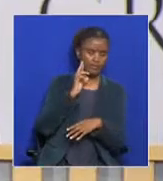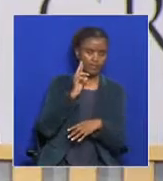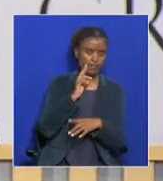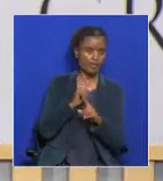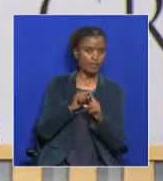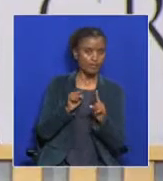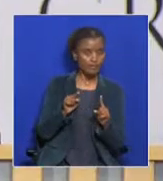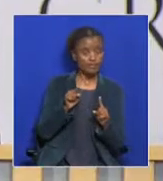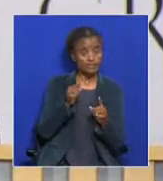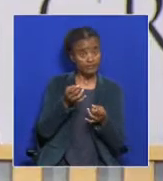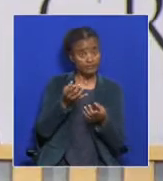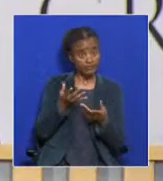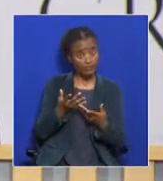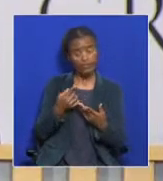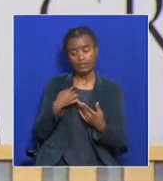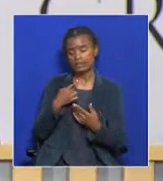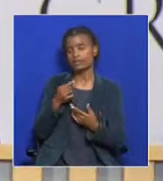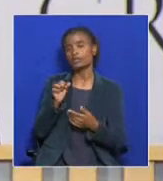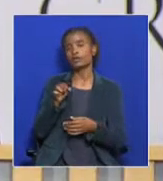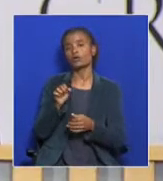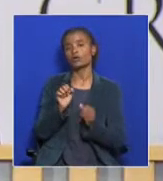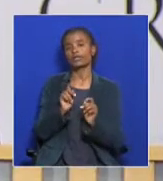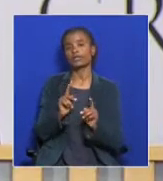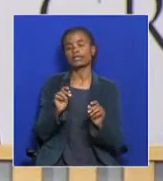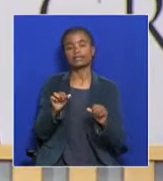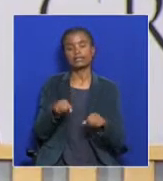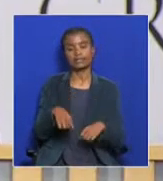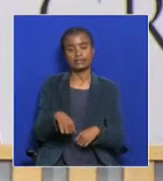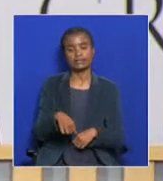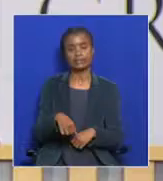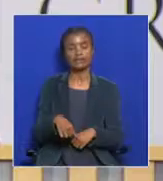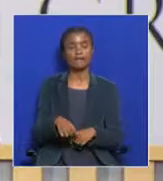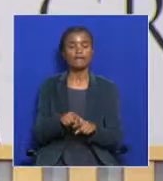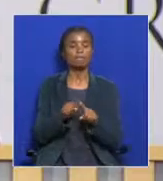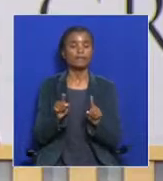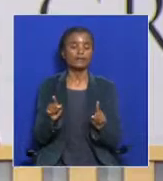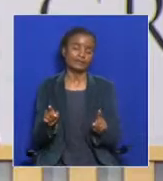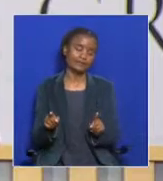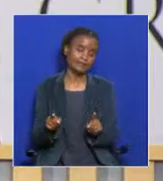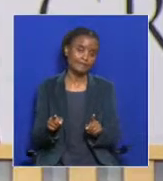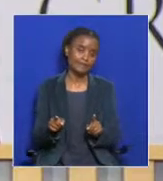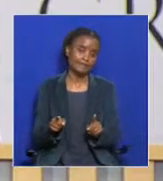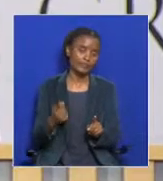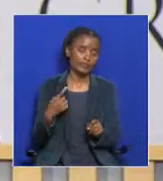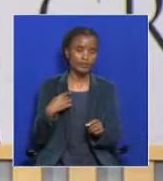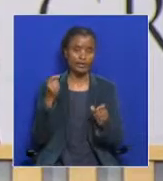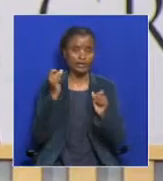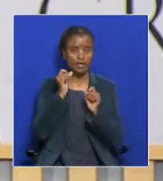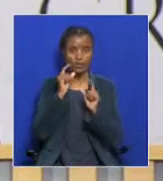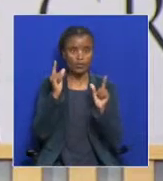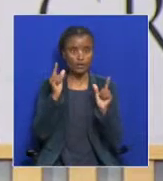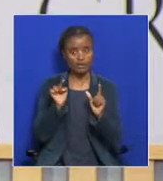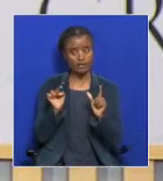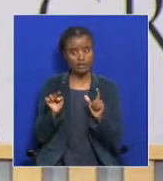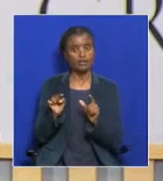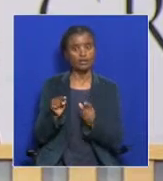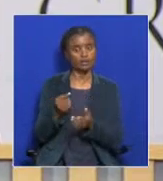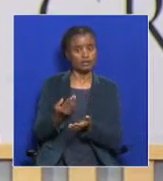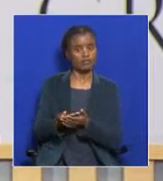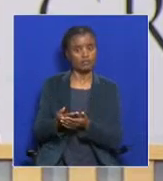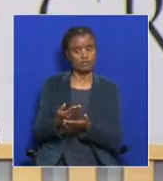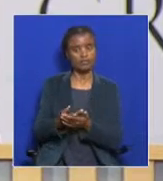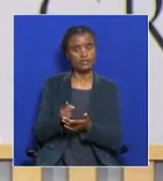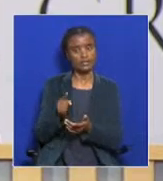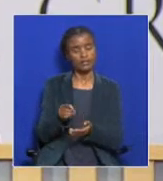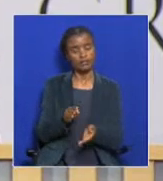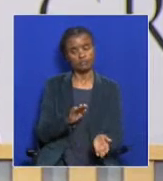something like yes. But I wasn't aware that that was a viable option at that stage. It was then put